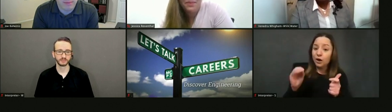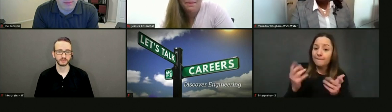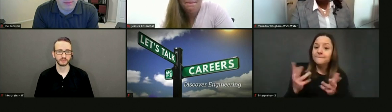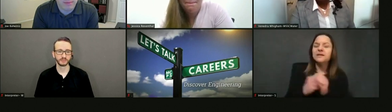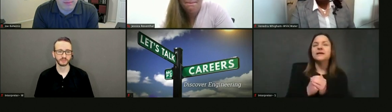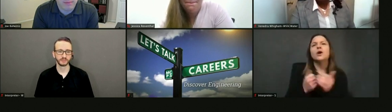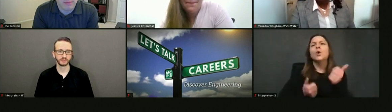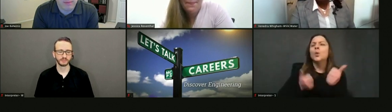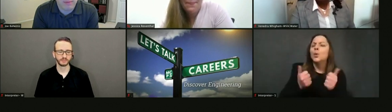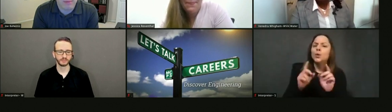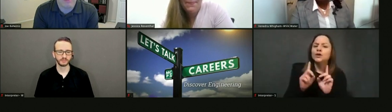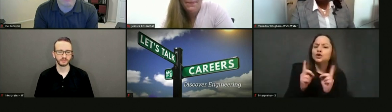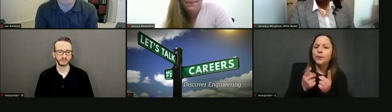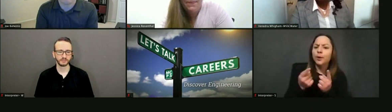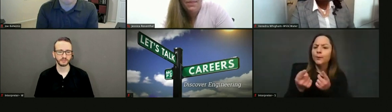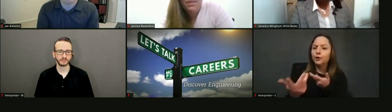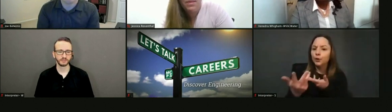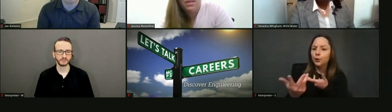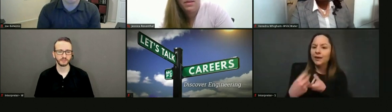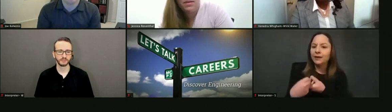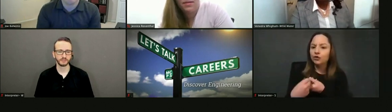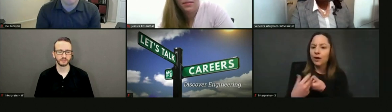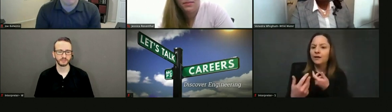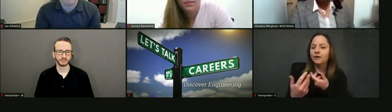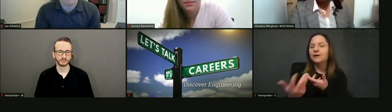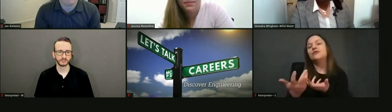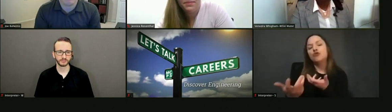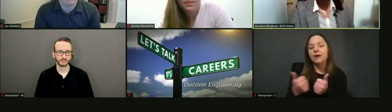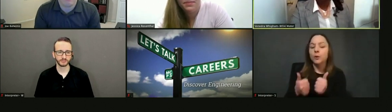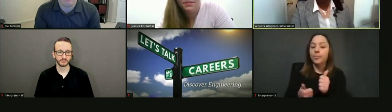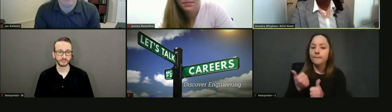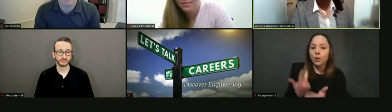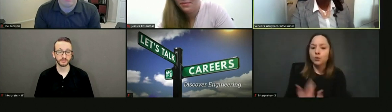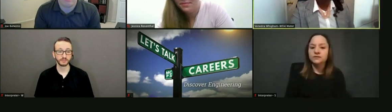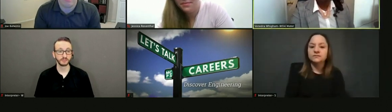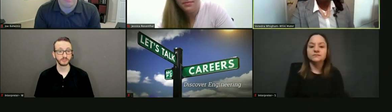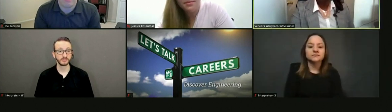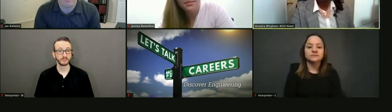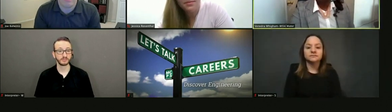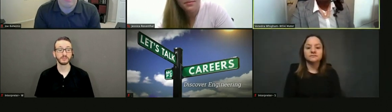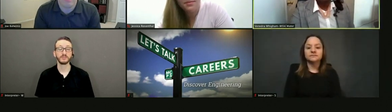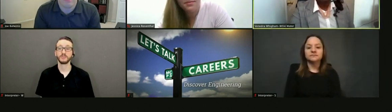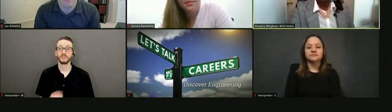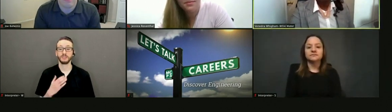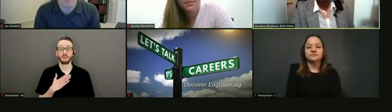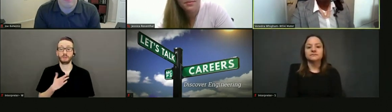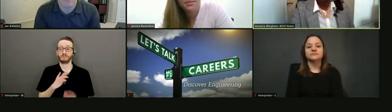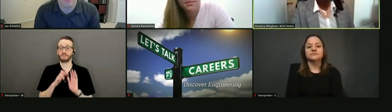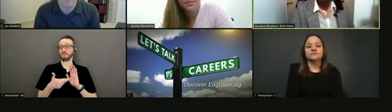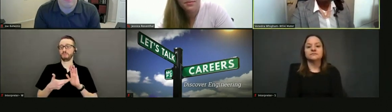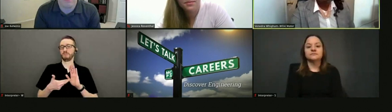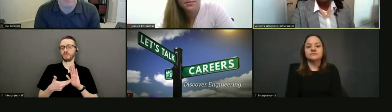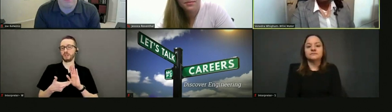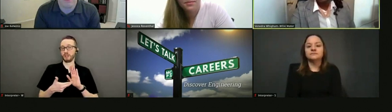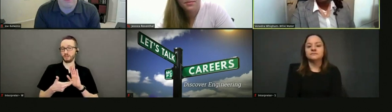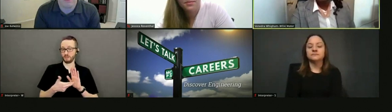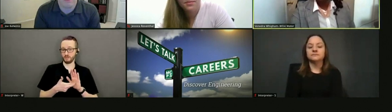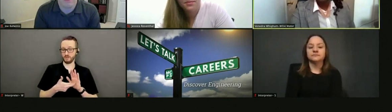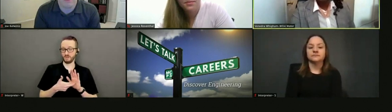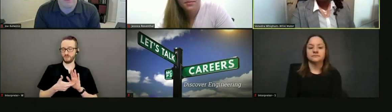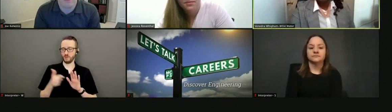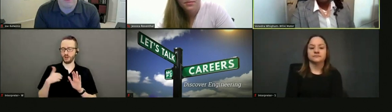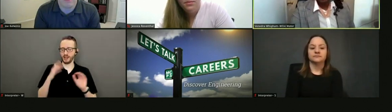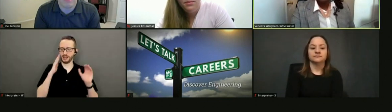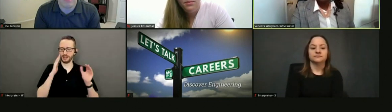Which departments do you interact with most in your role? So my role is very